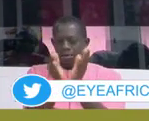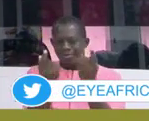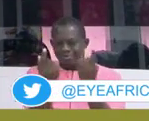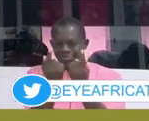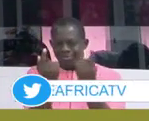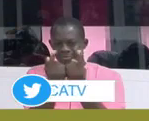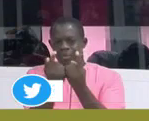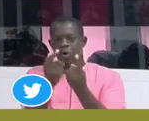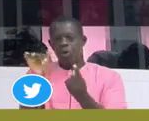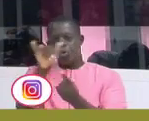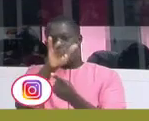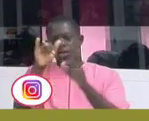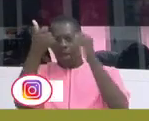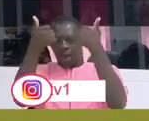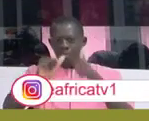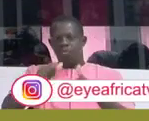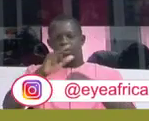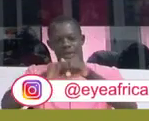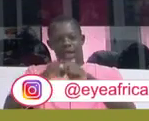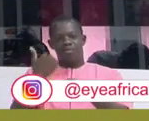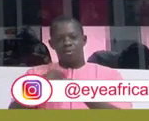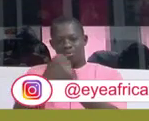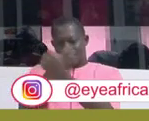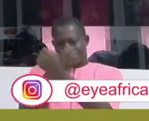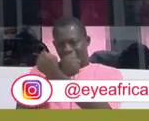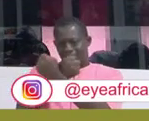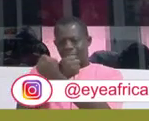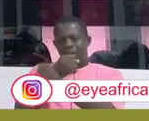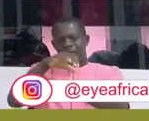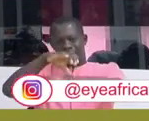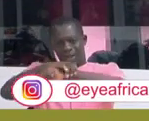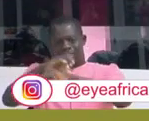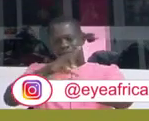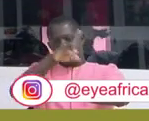and all the things that happened during your